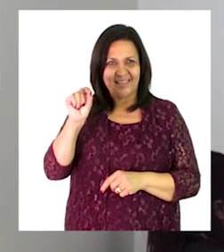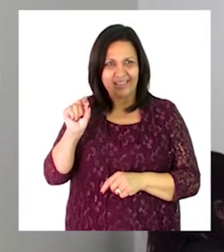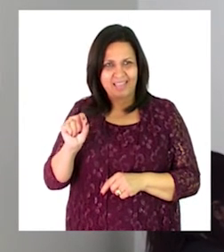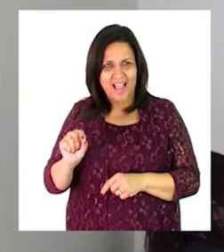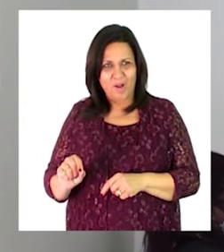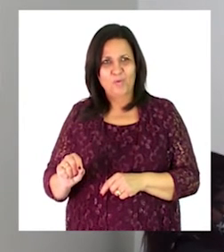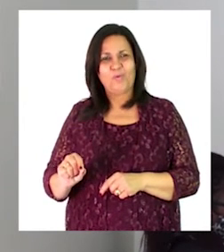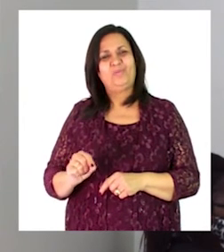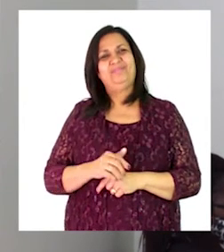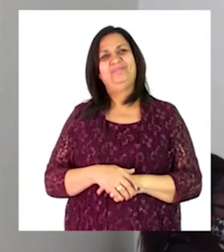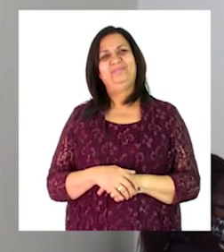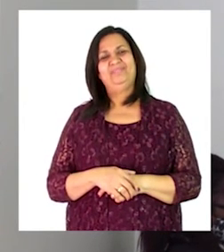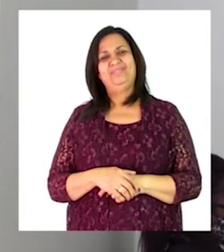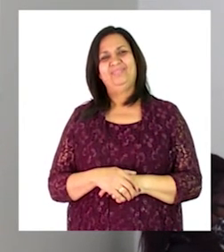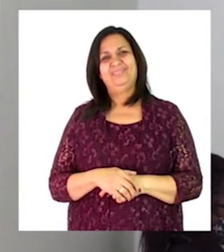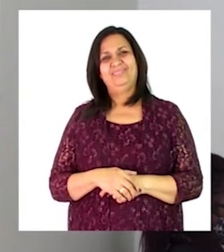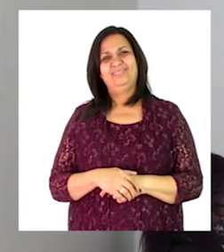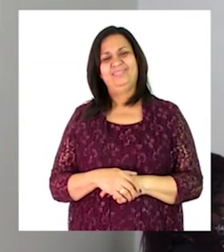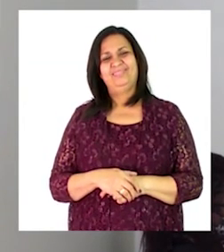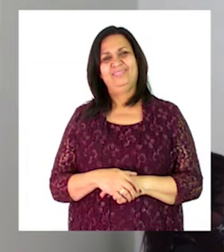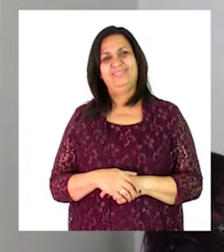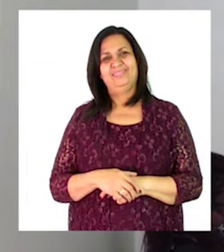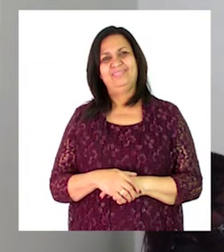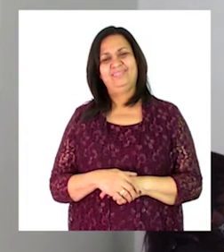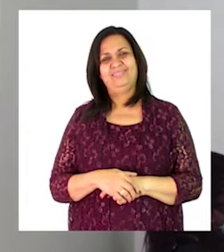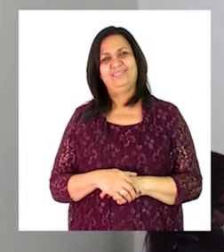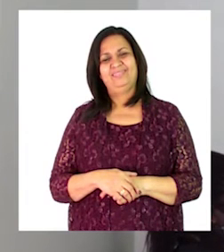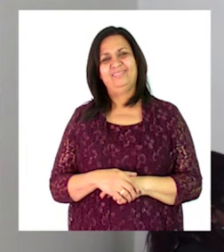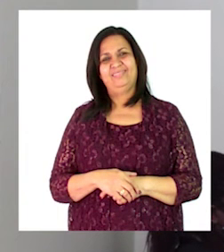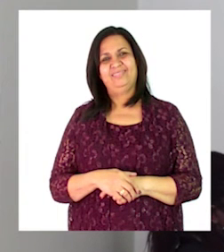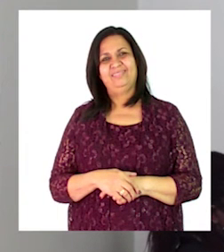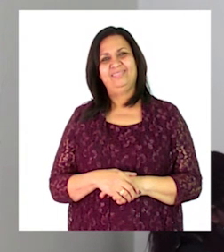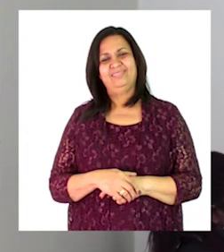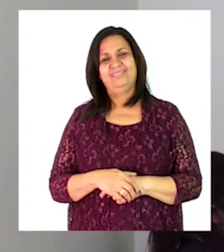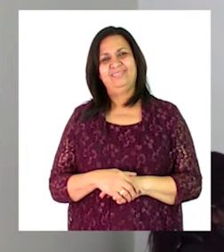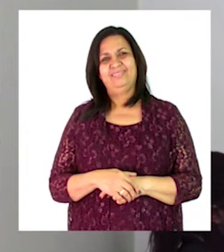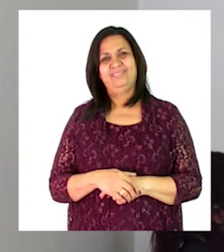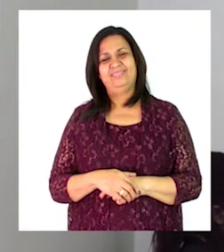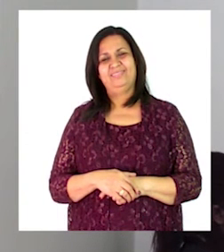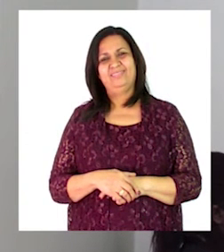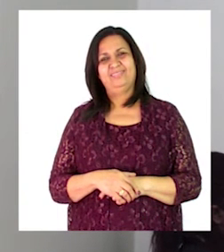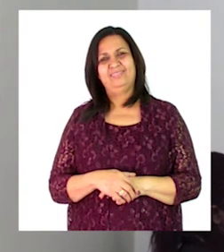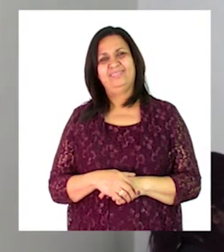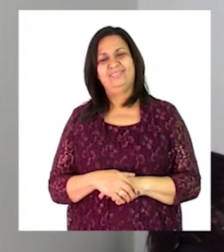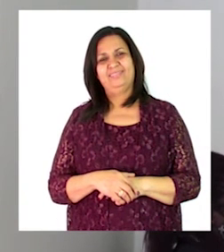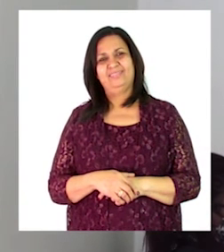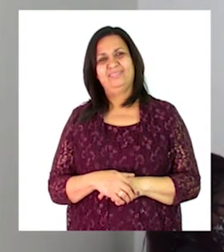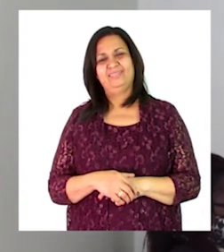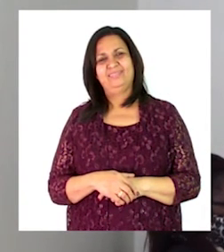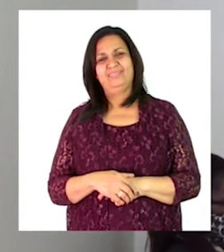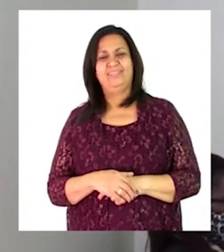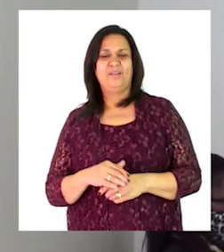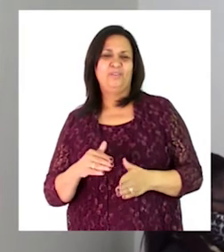this line and we go all the way down straight to the next line and we